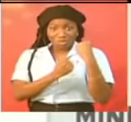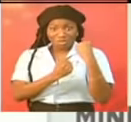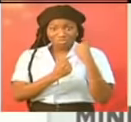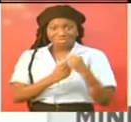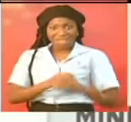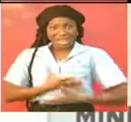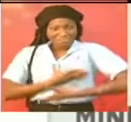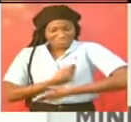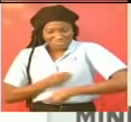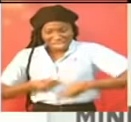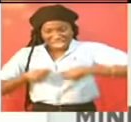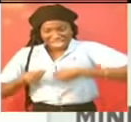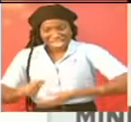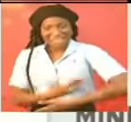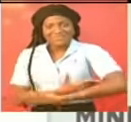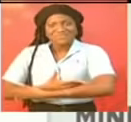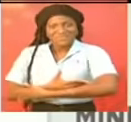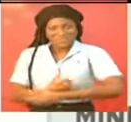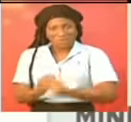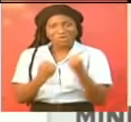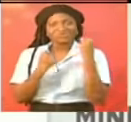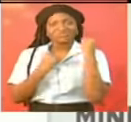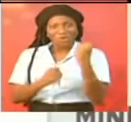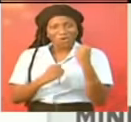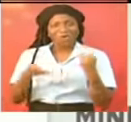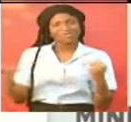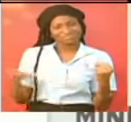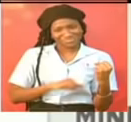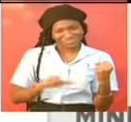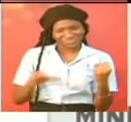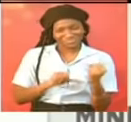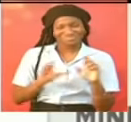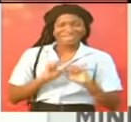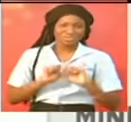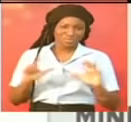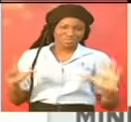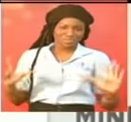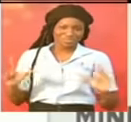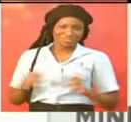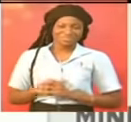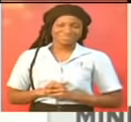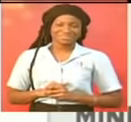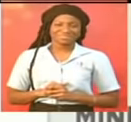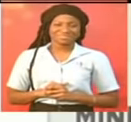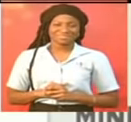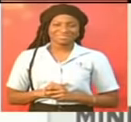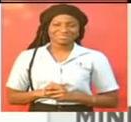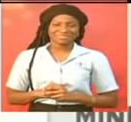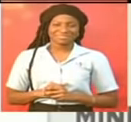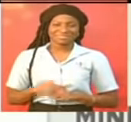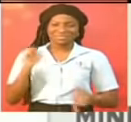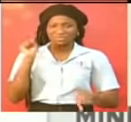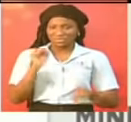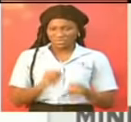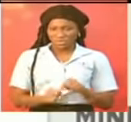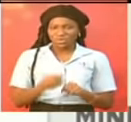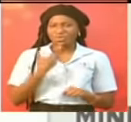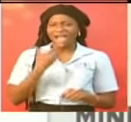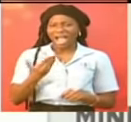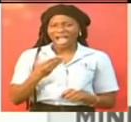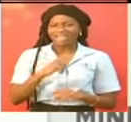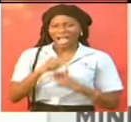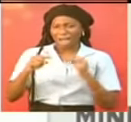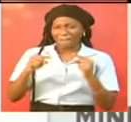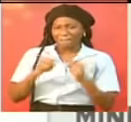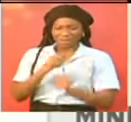aren't allowed to be vaccinated at this time. So coming back to the original question about AstraZeneca, we didn't